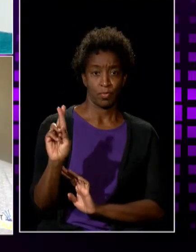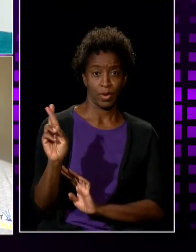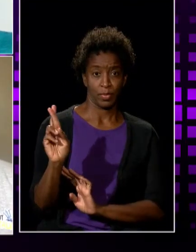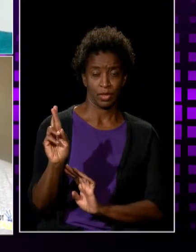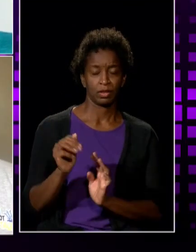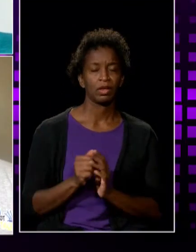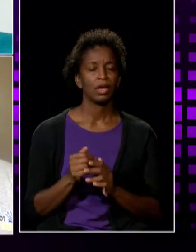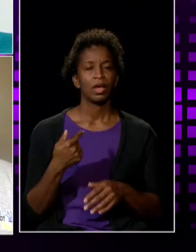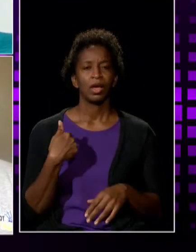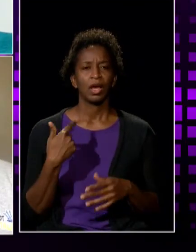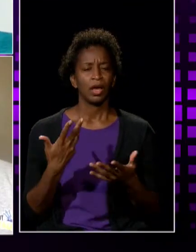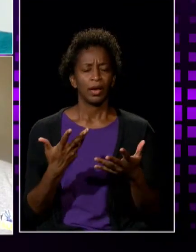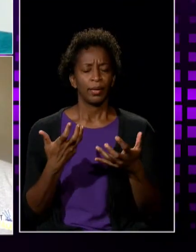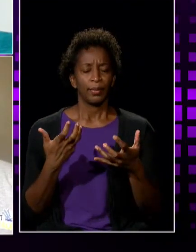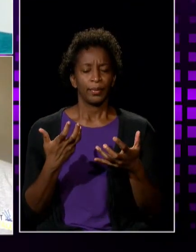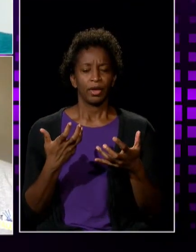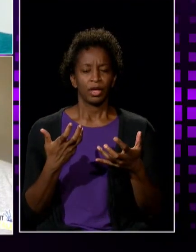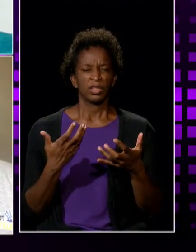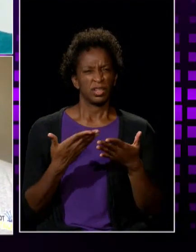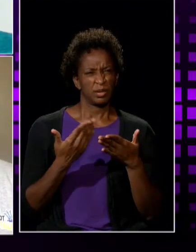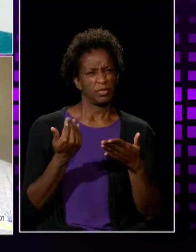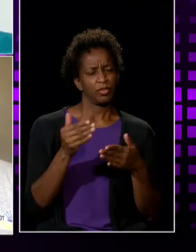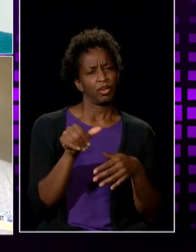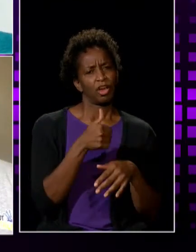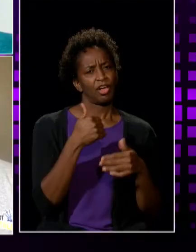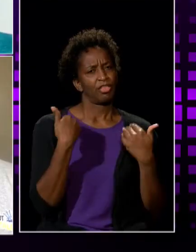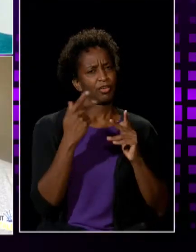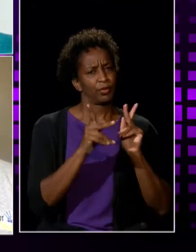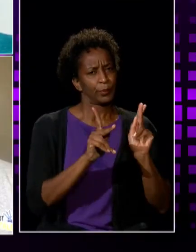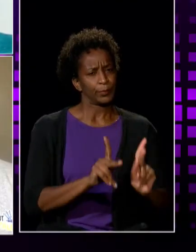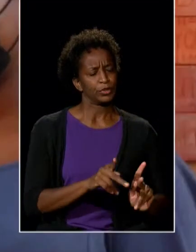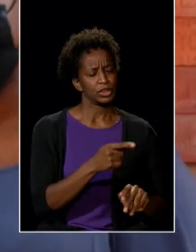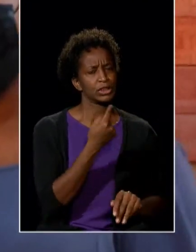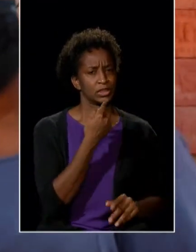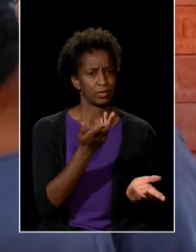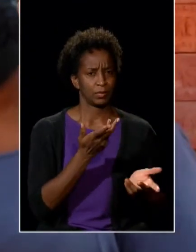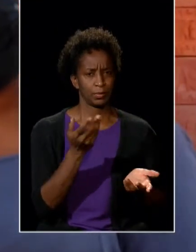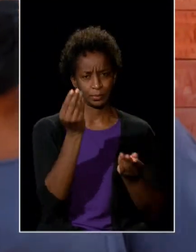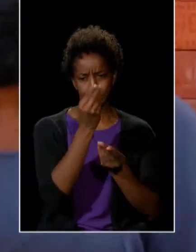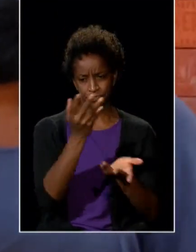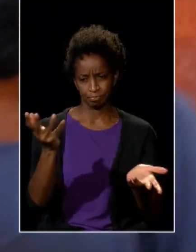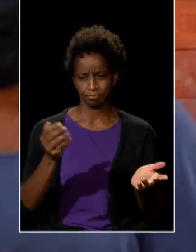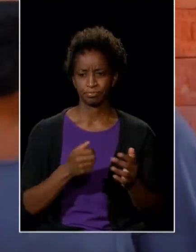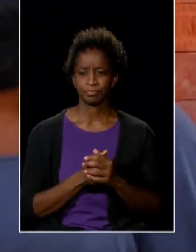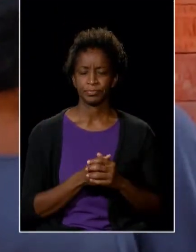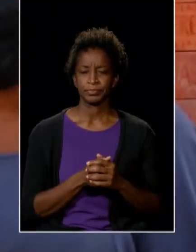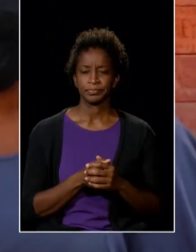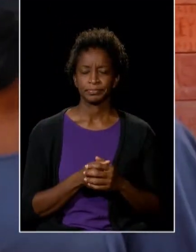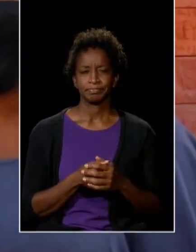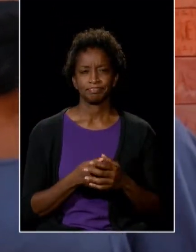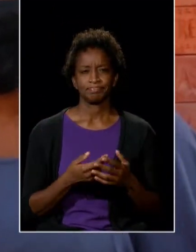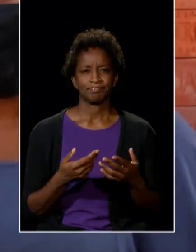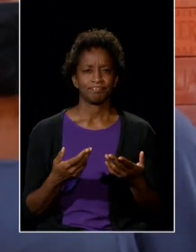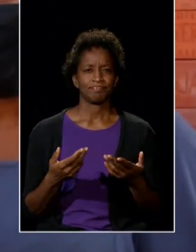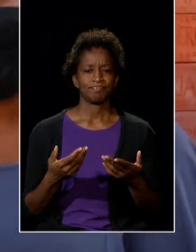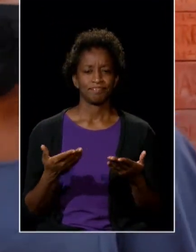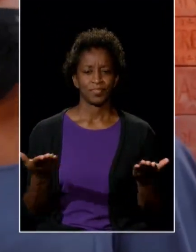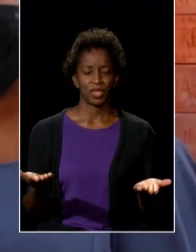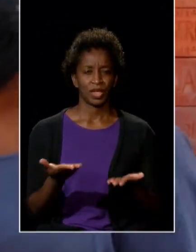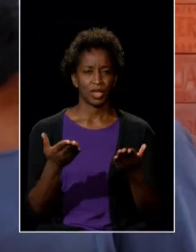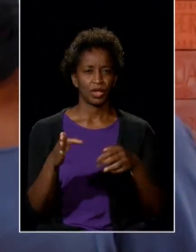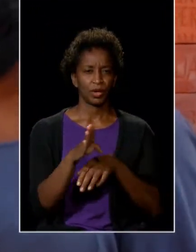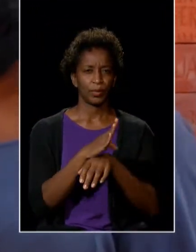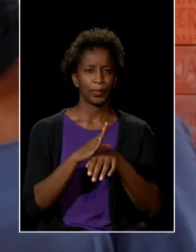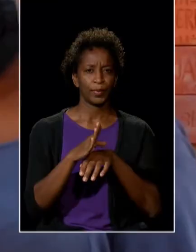people, speaking about the transition to a republic and their thoughts on it. This was such a patriarchal society that when we